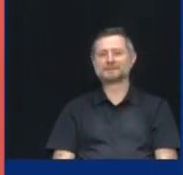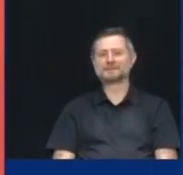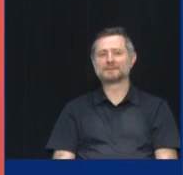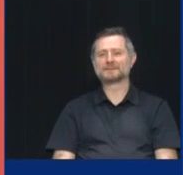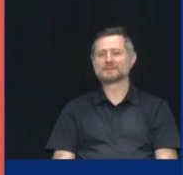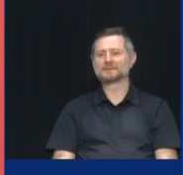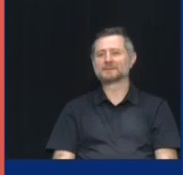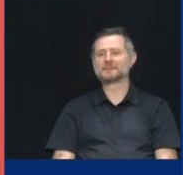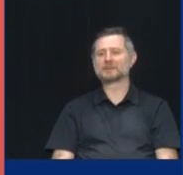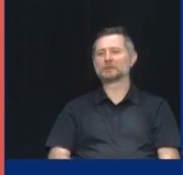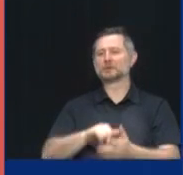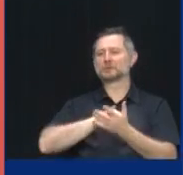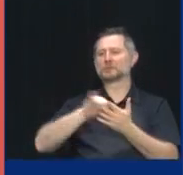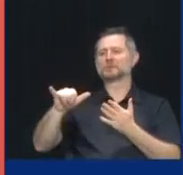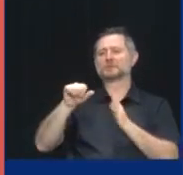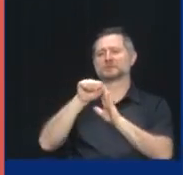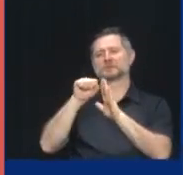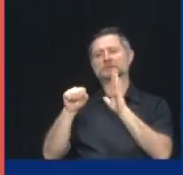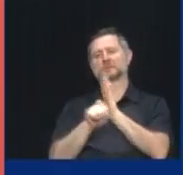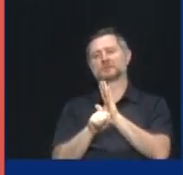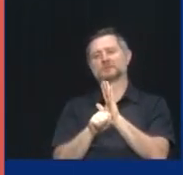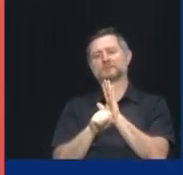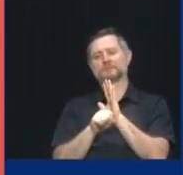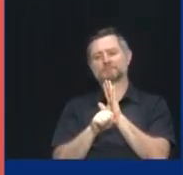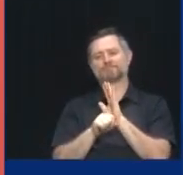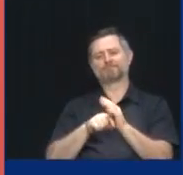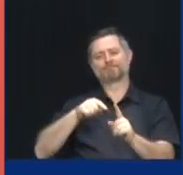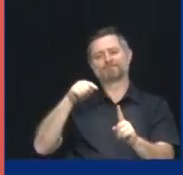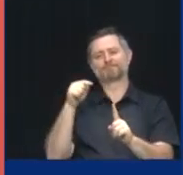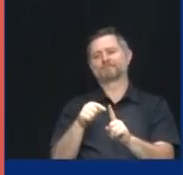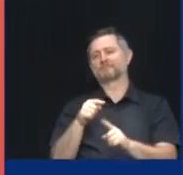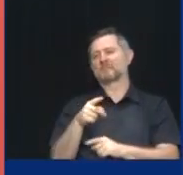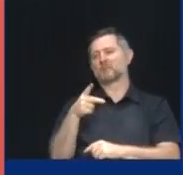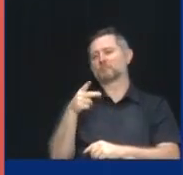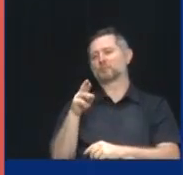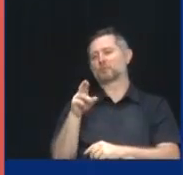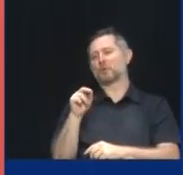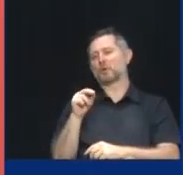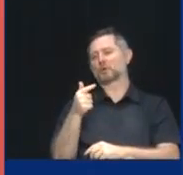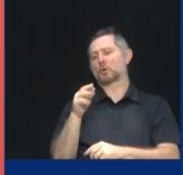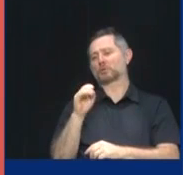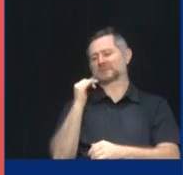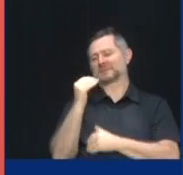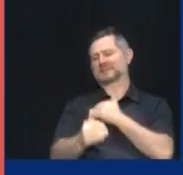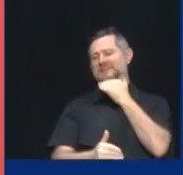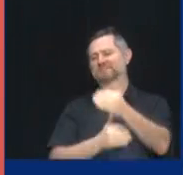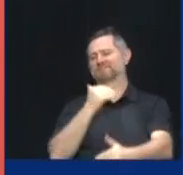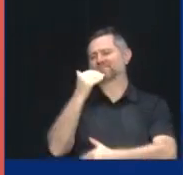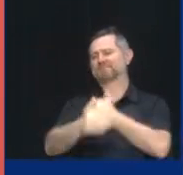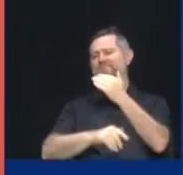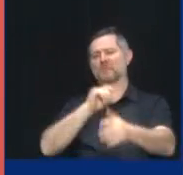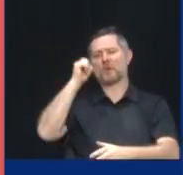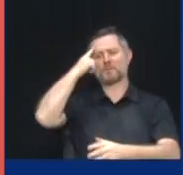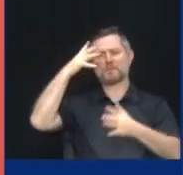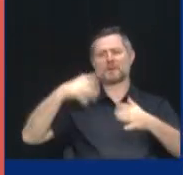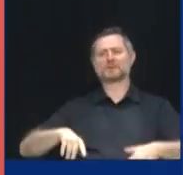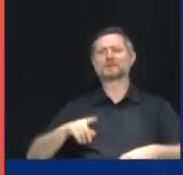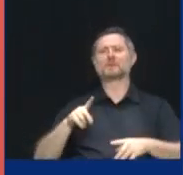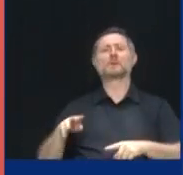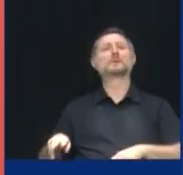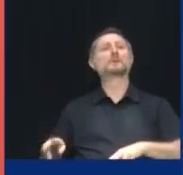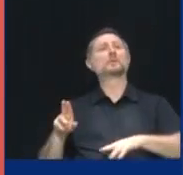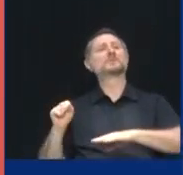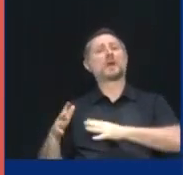New York State is the progressive capital of the nation. I believe that.